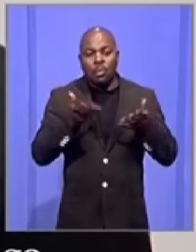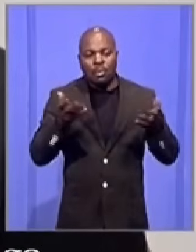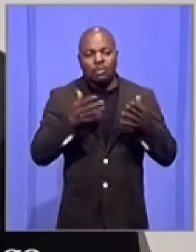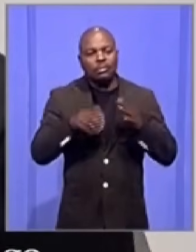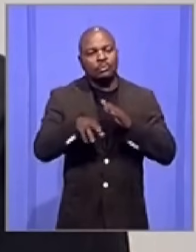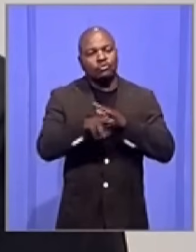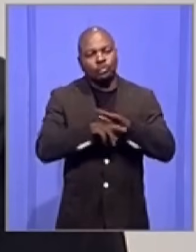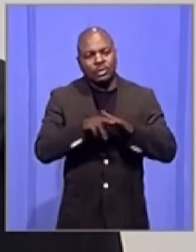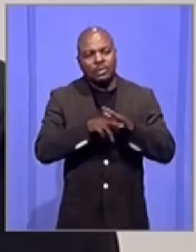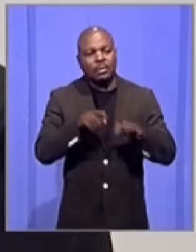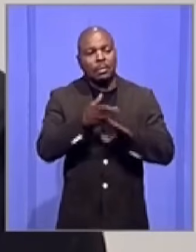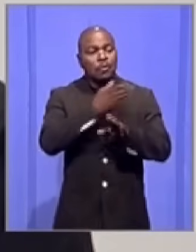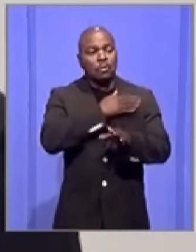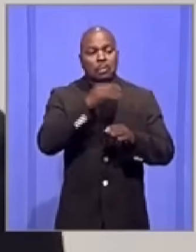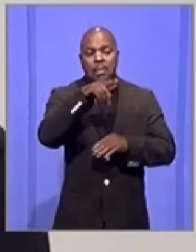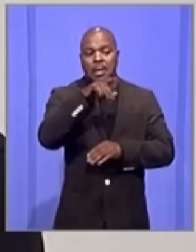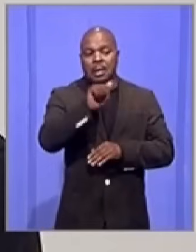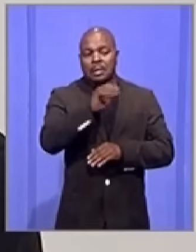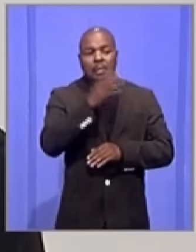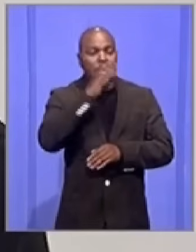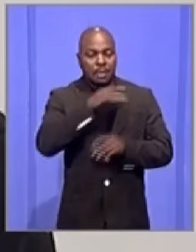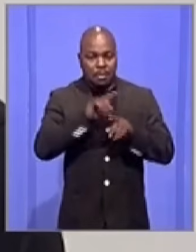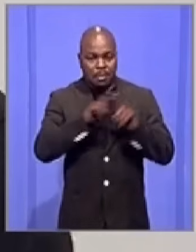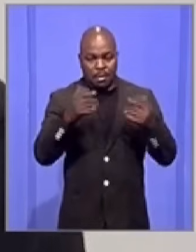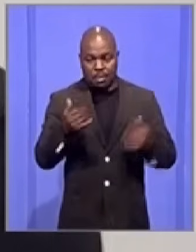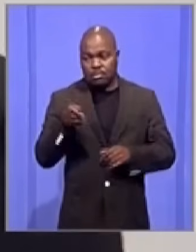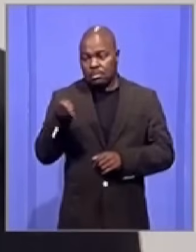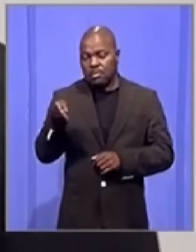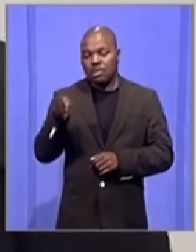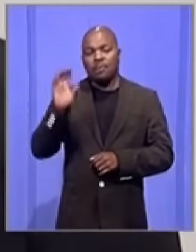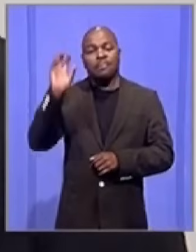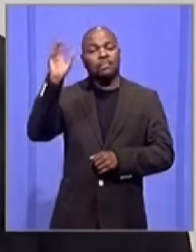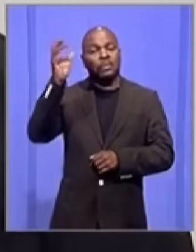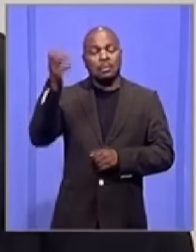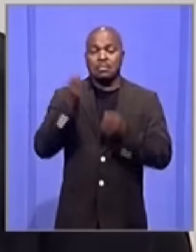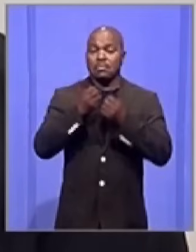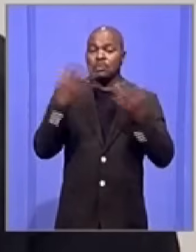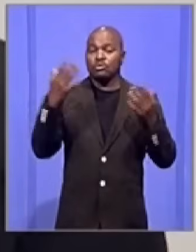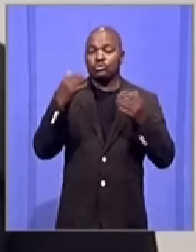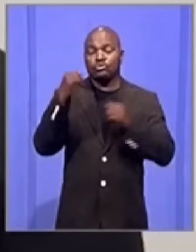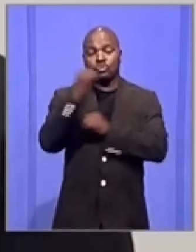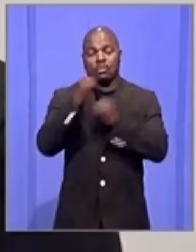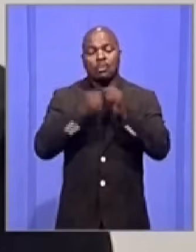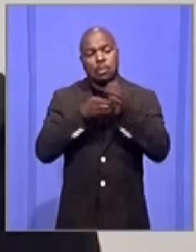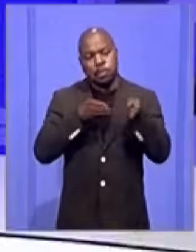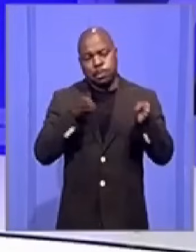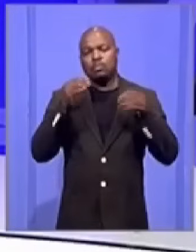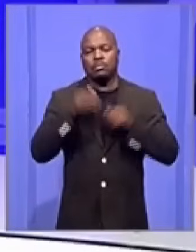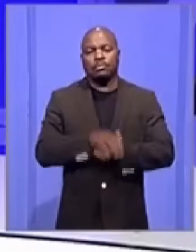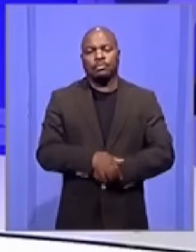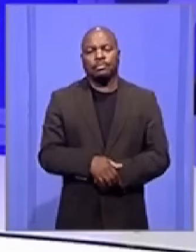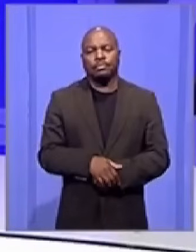not exist. For instance, in the Free State, we now have many structures that we did not have.